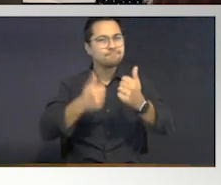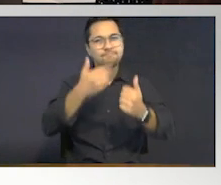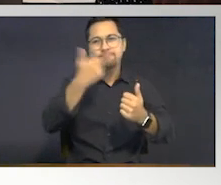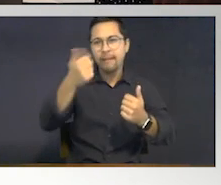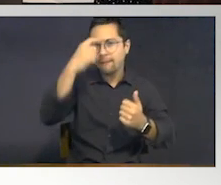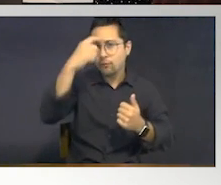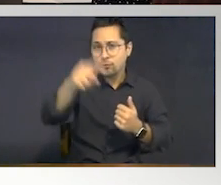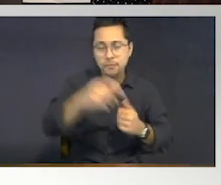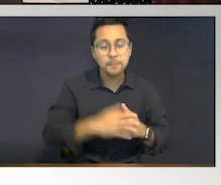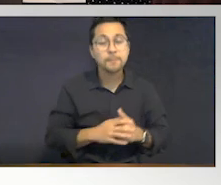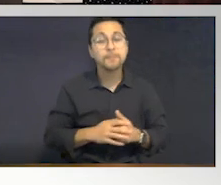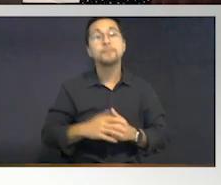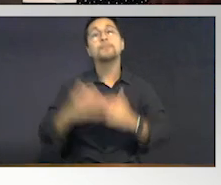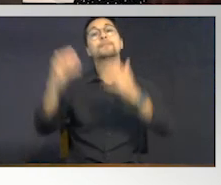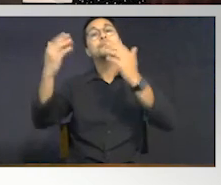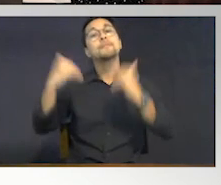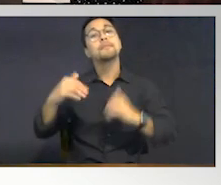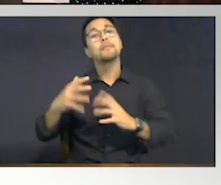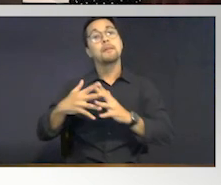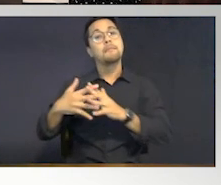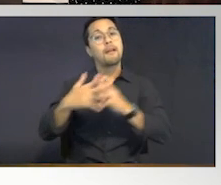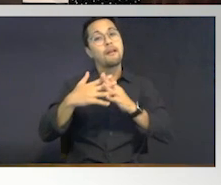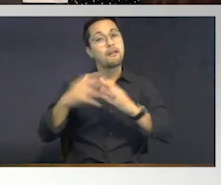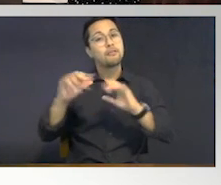you. The American